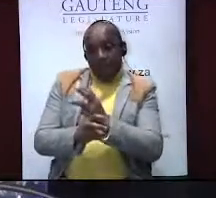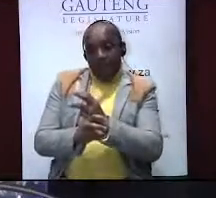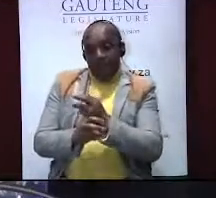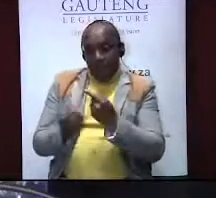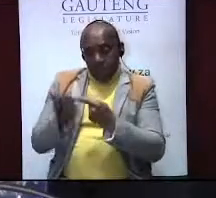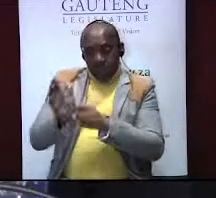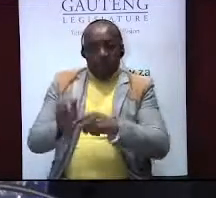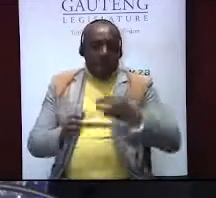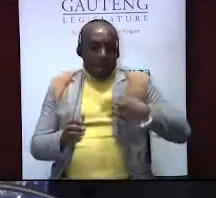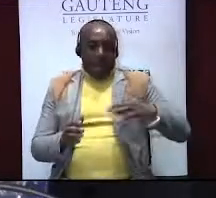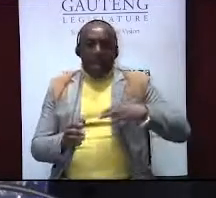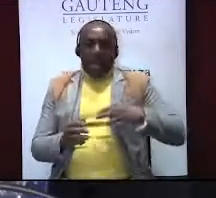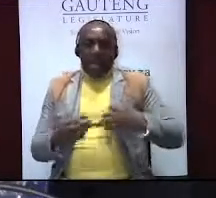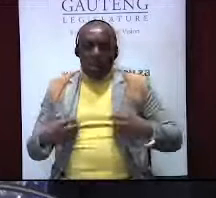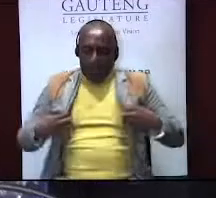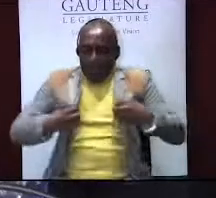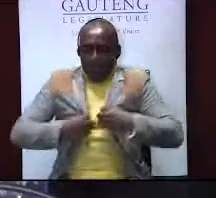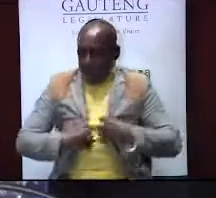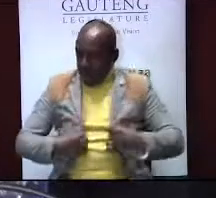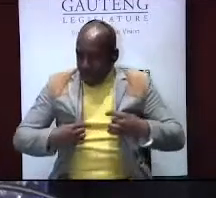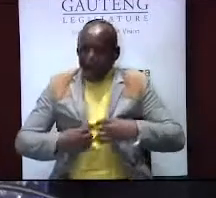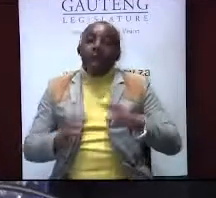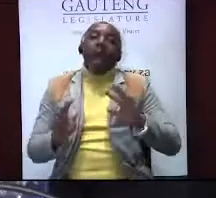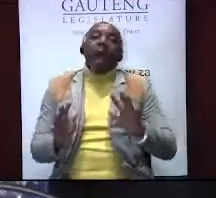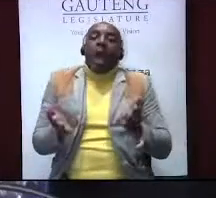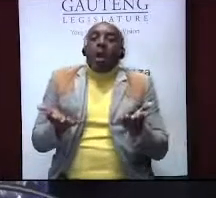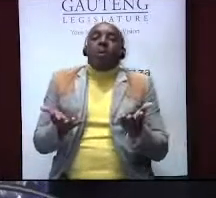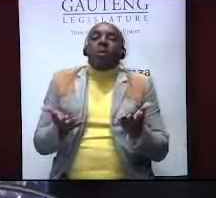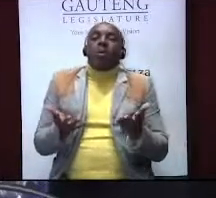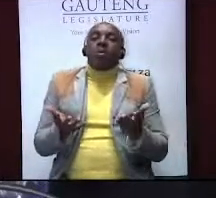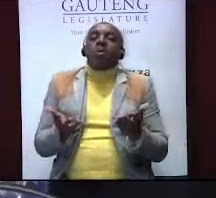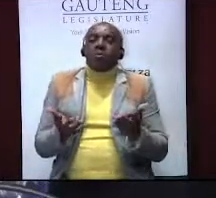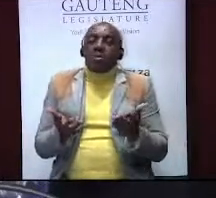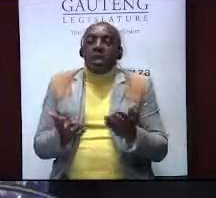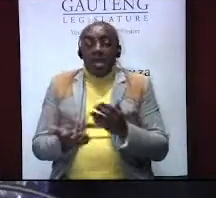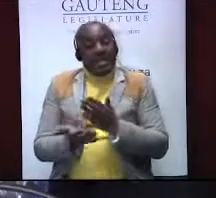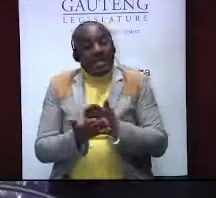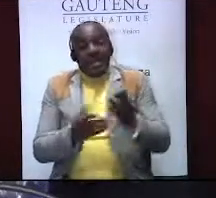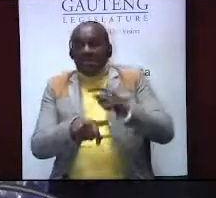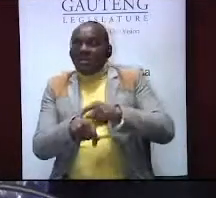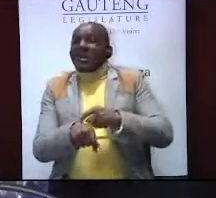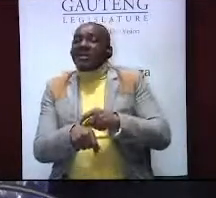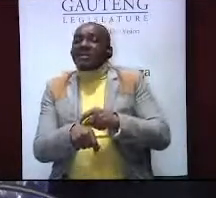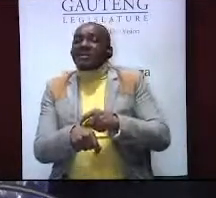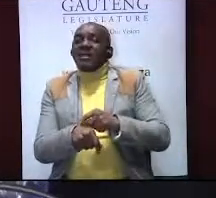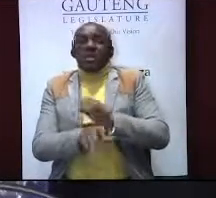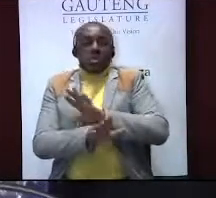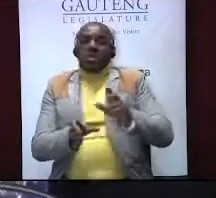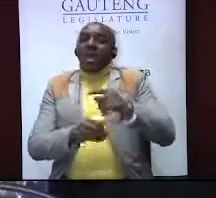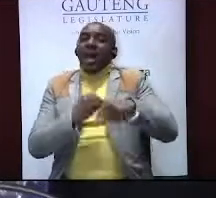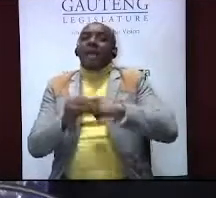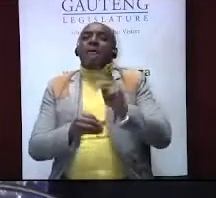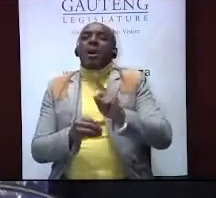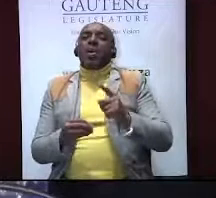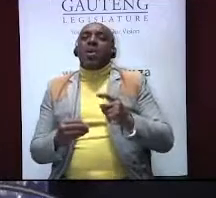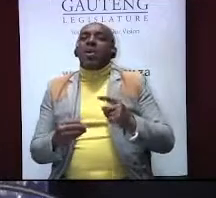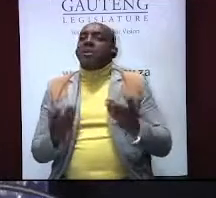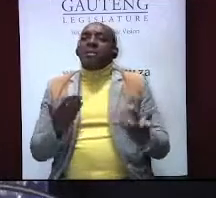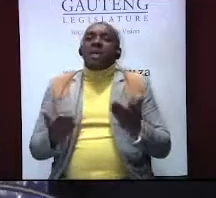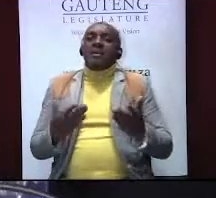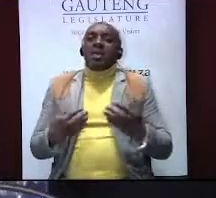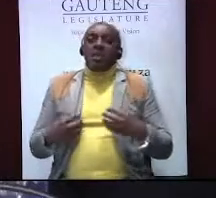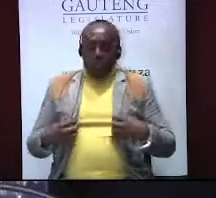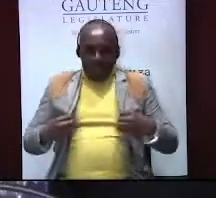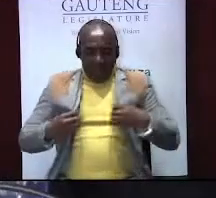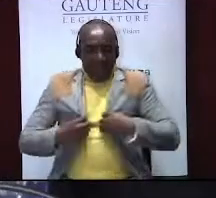wear. It is us. And sometimes we feel like it's not about